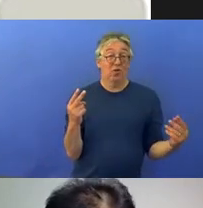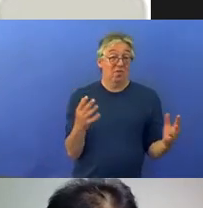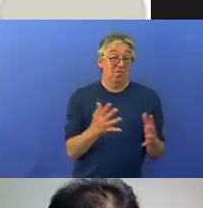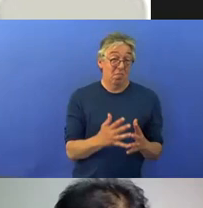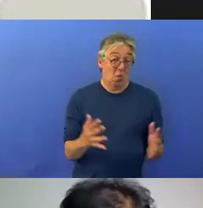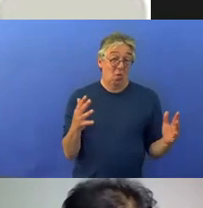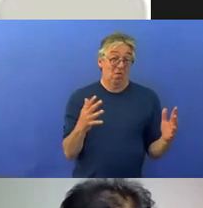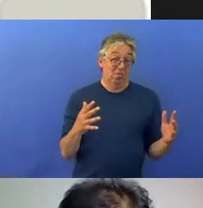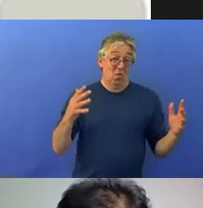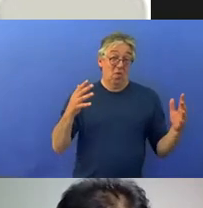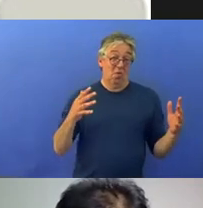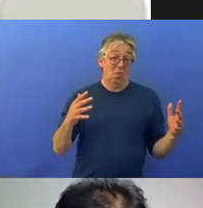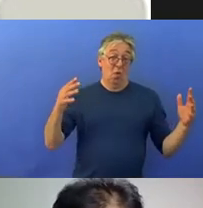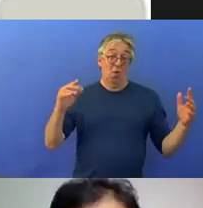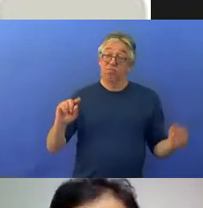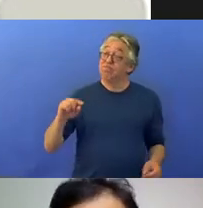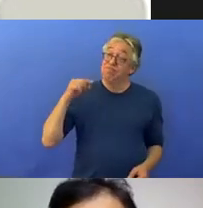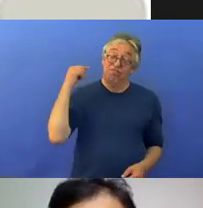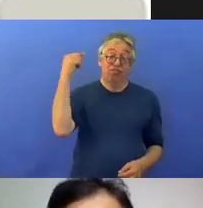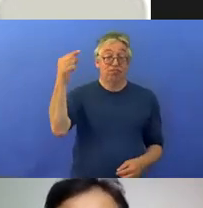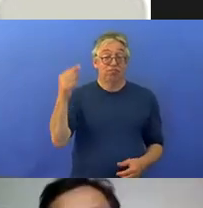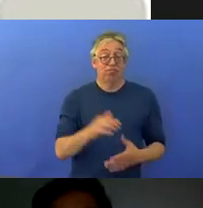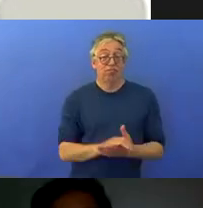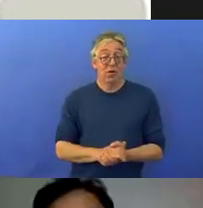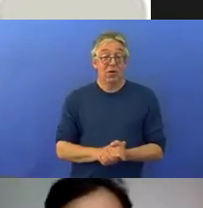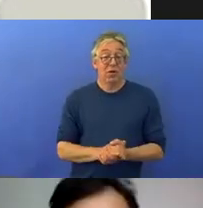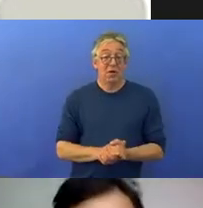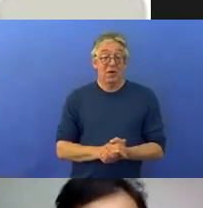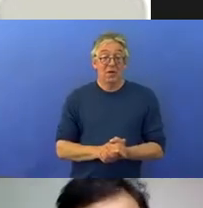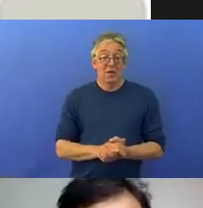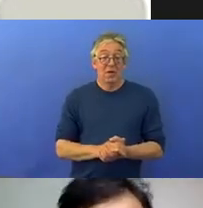residents to get out of institution.